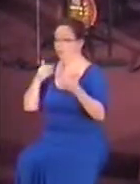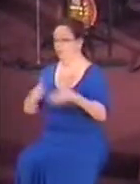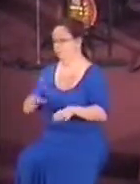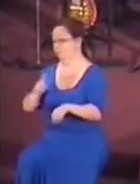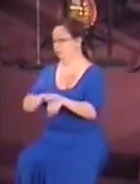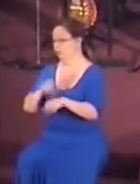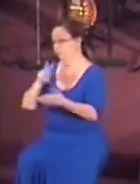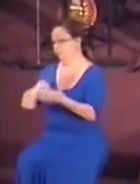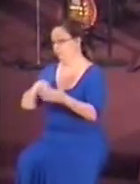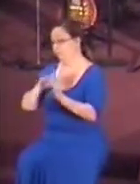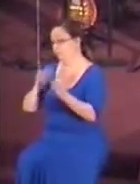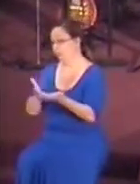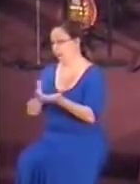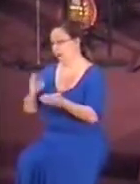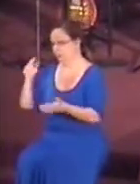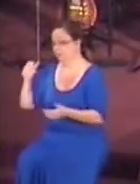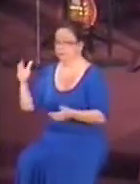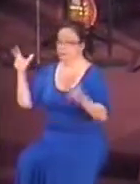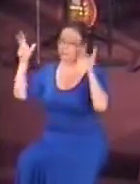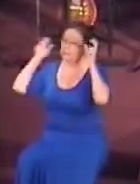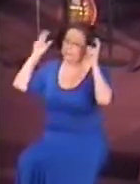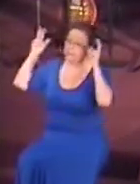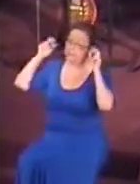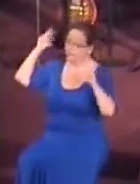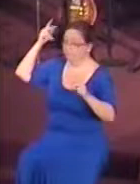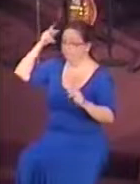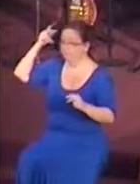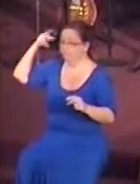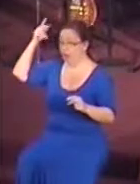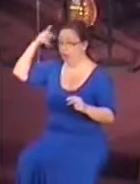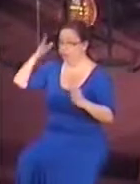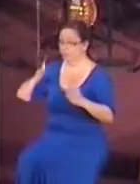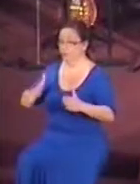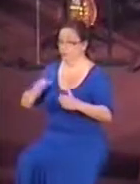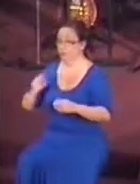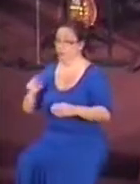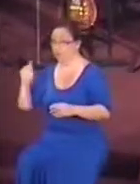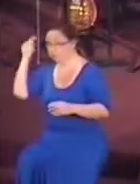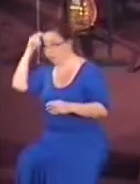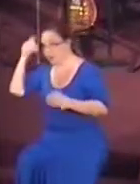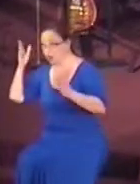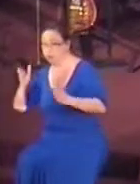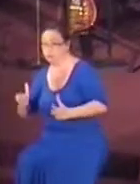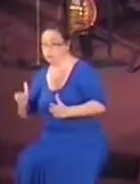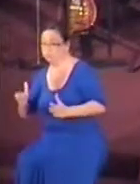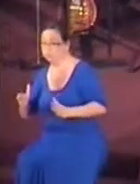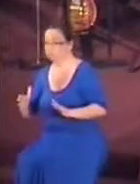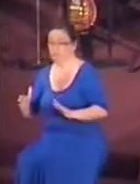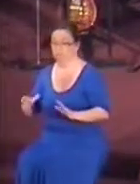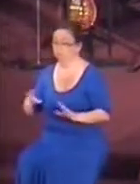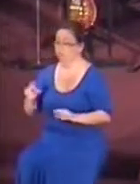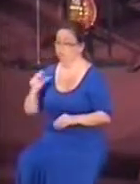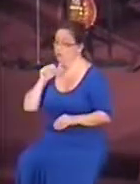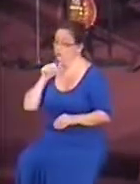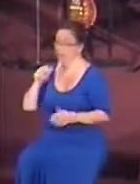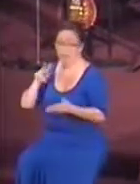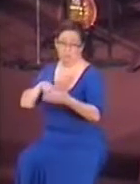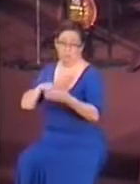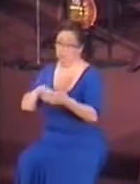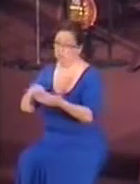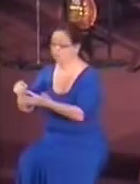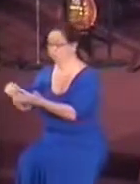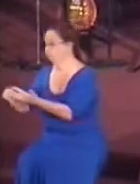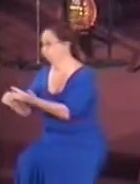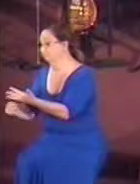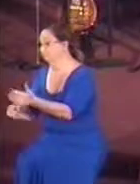your time listening to Christian philosophers and theologians and apologists. Go listen to somebody like Richard Dawkins. He'll provide a real perspective for you.